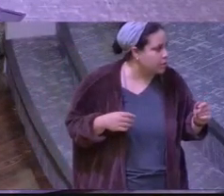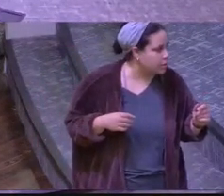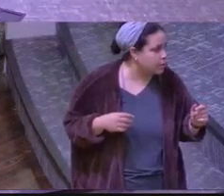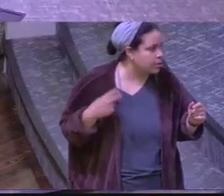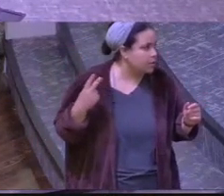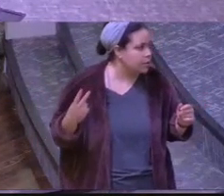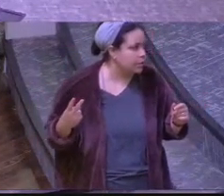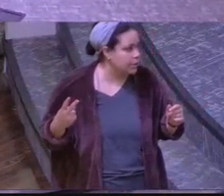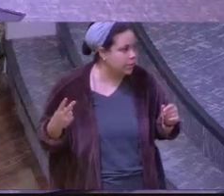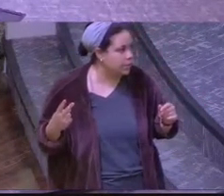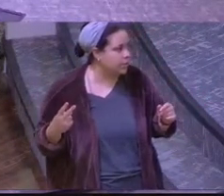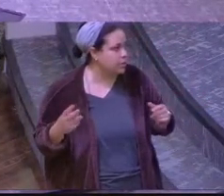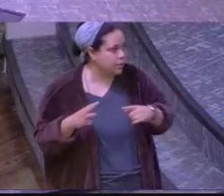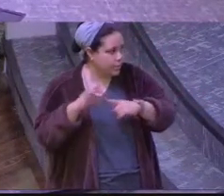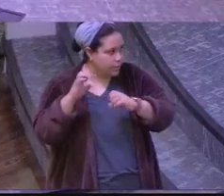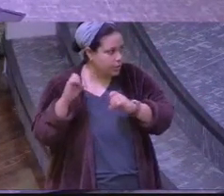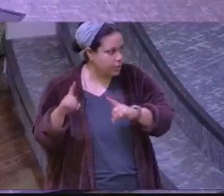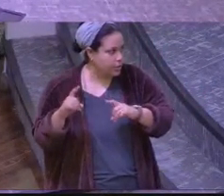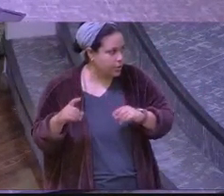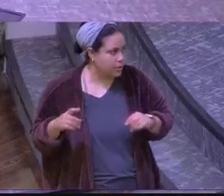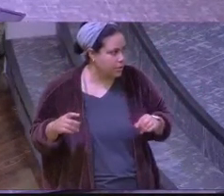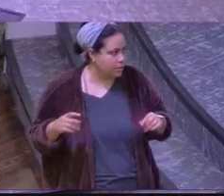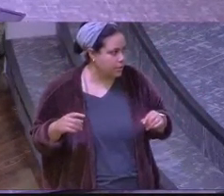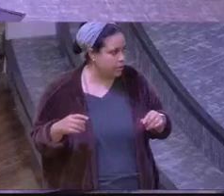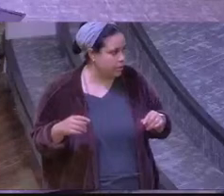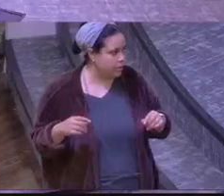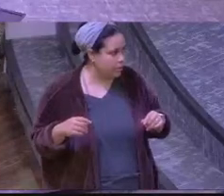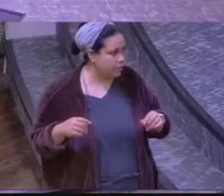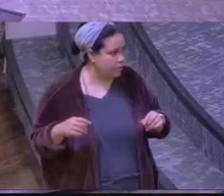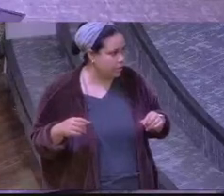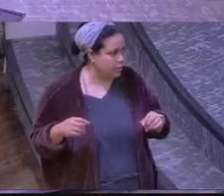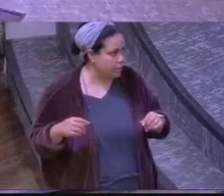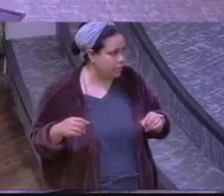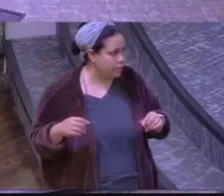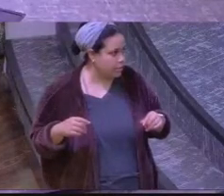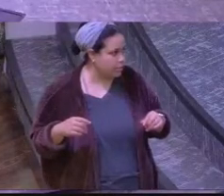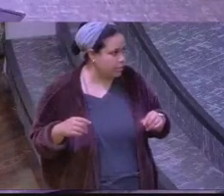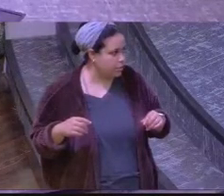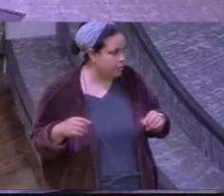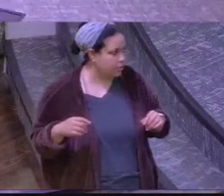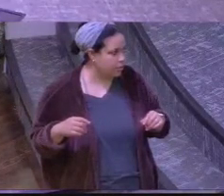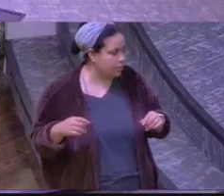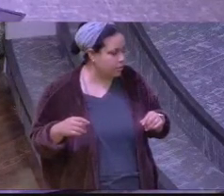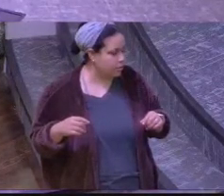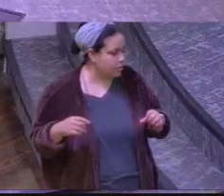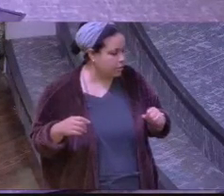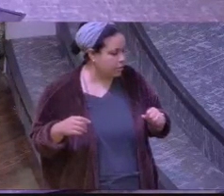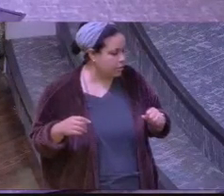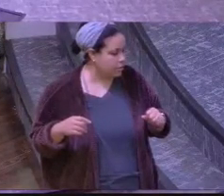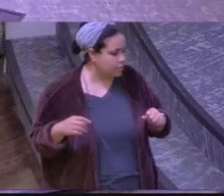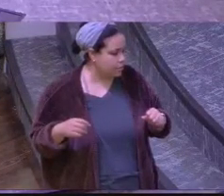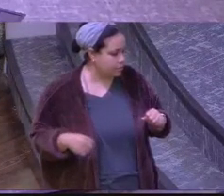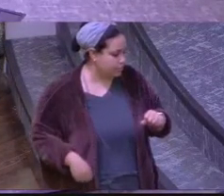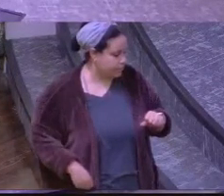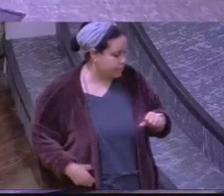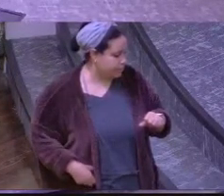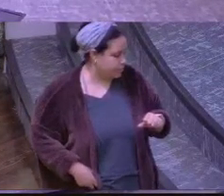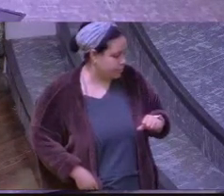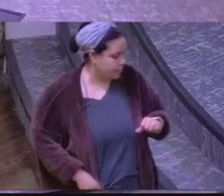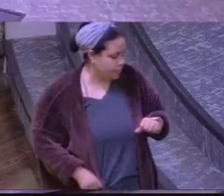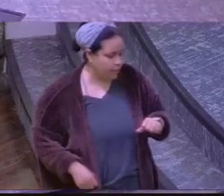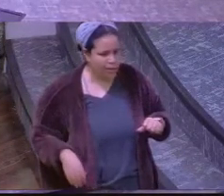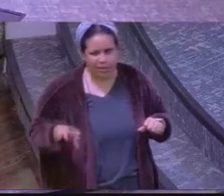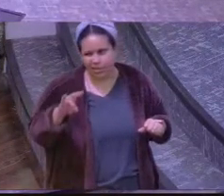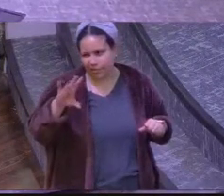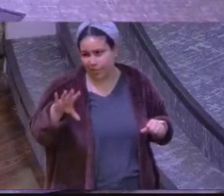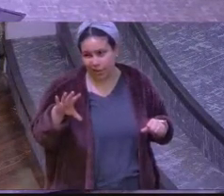special education teachers. How many current students do we serve? My last take, I think we have close to